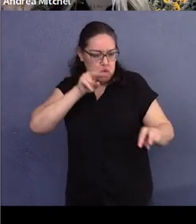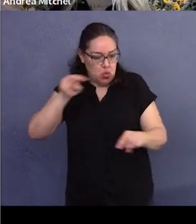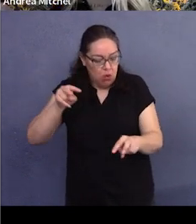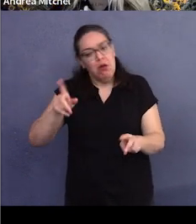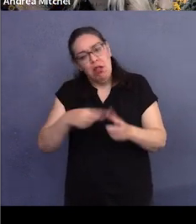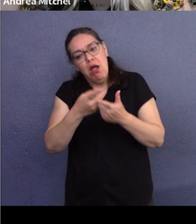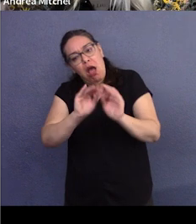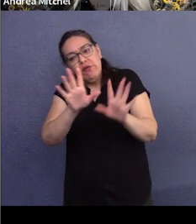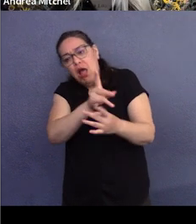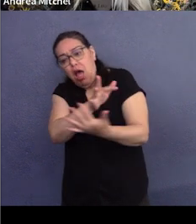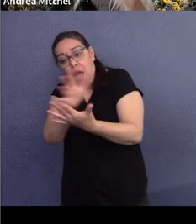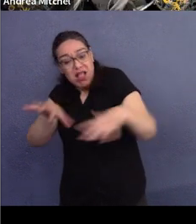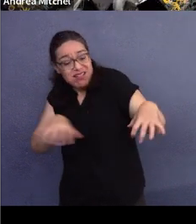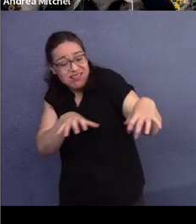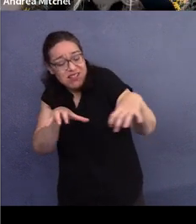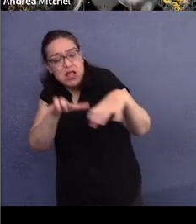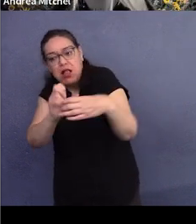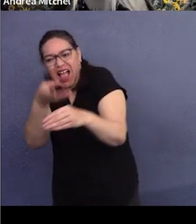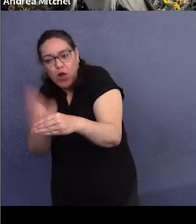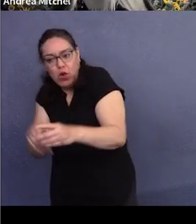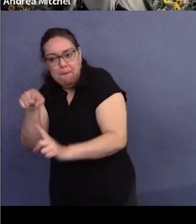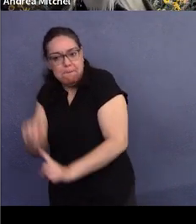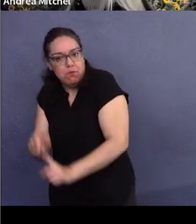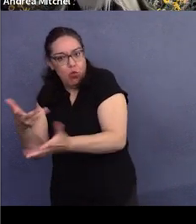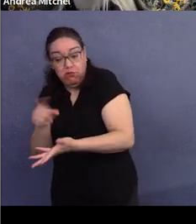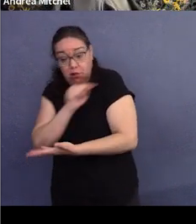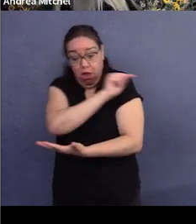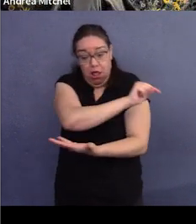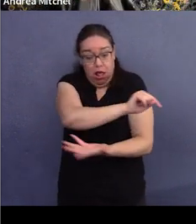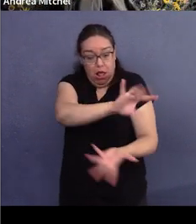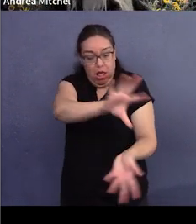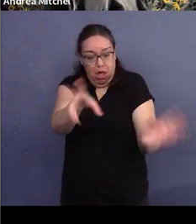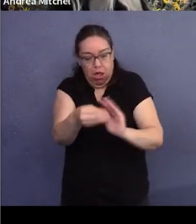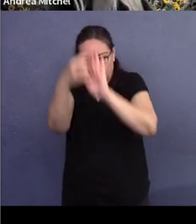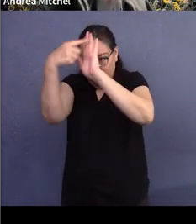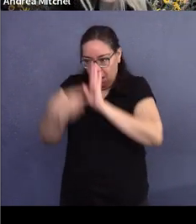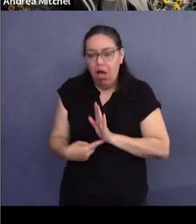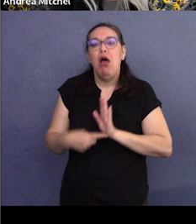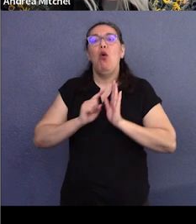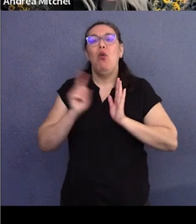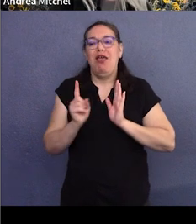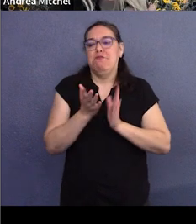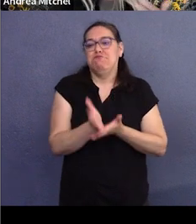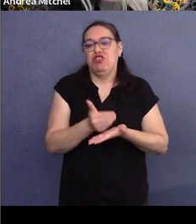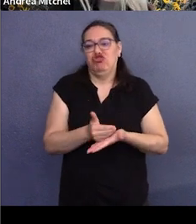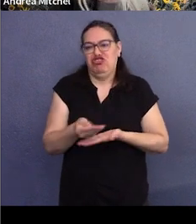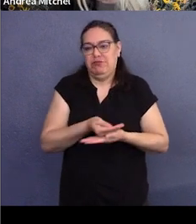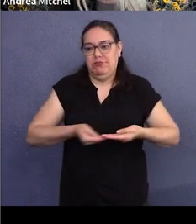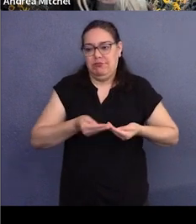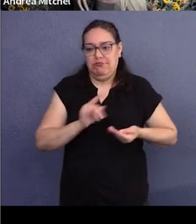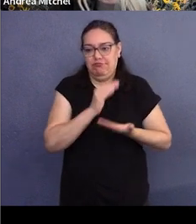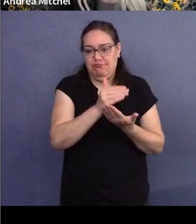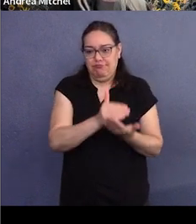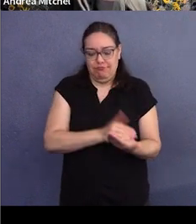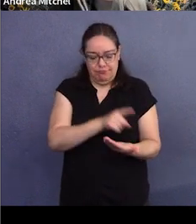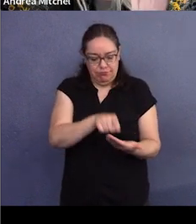outcomes. All those things come together in a budget. So if you think about it, at any time in your life, if you've ever had a